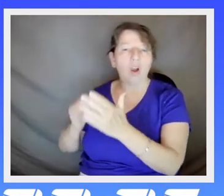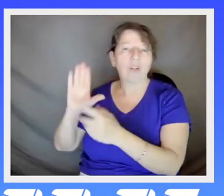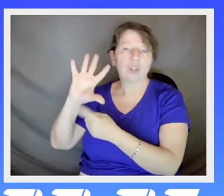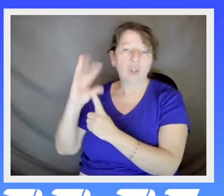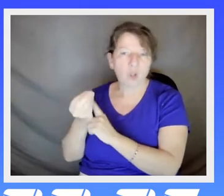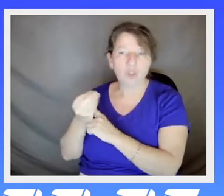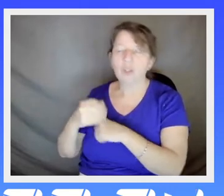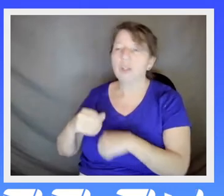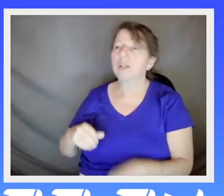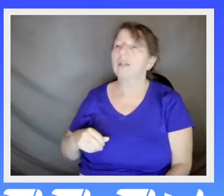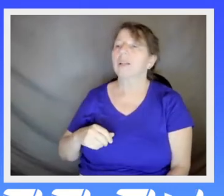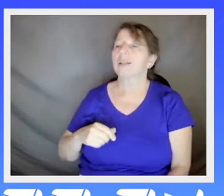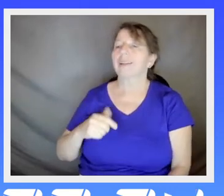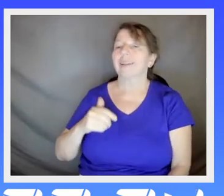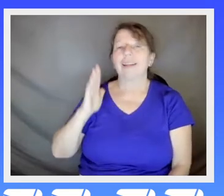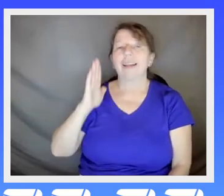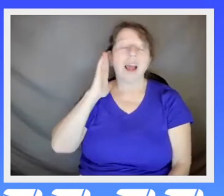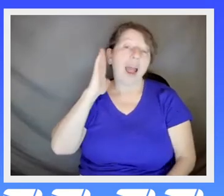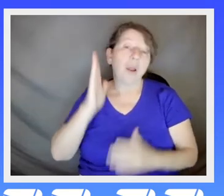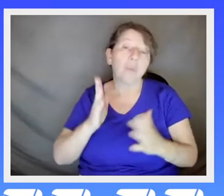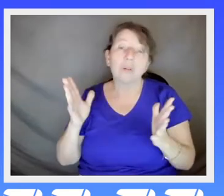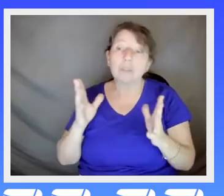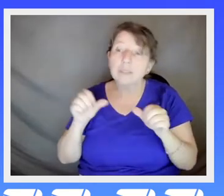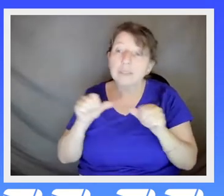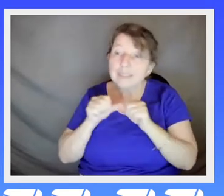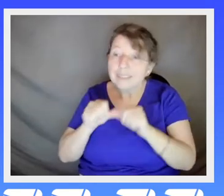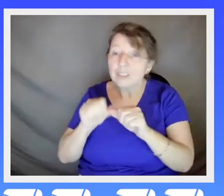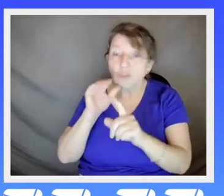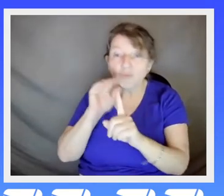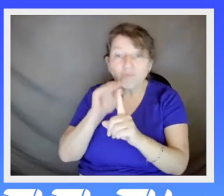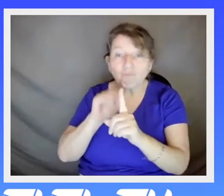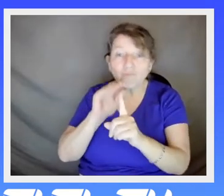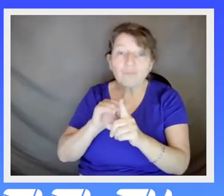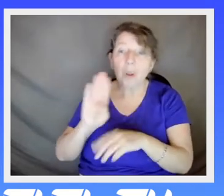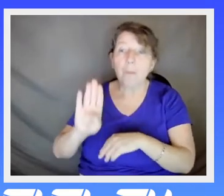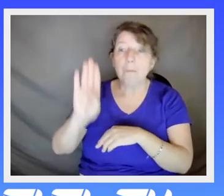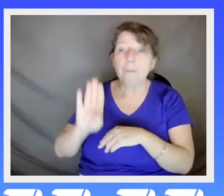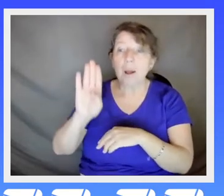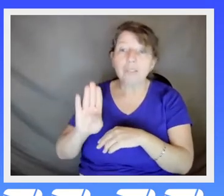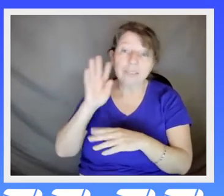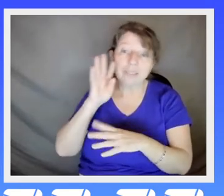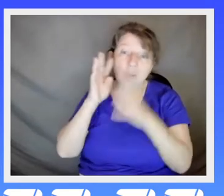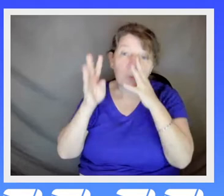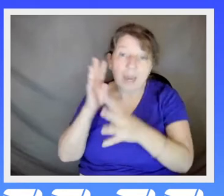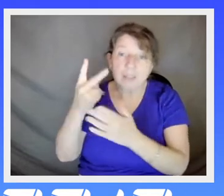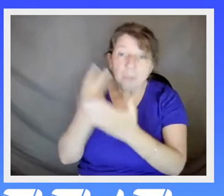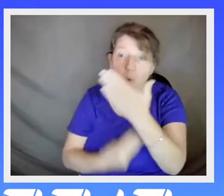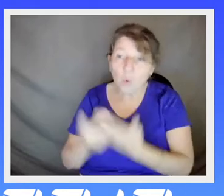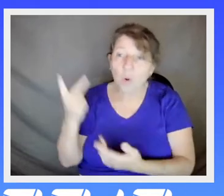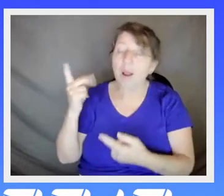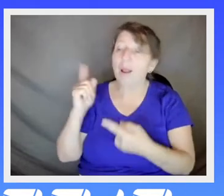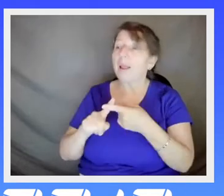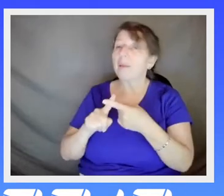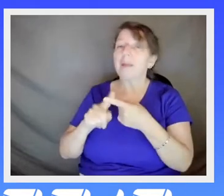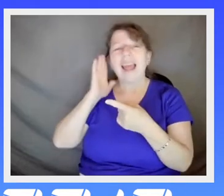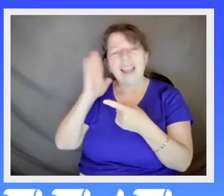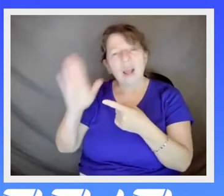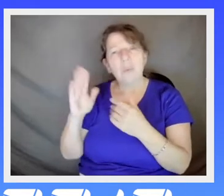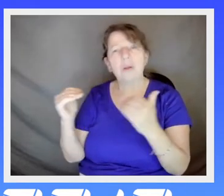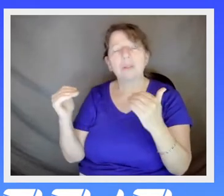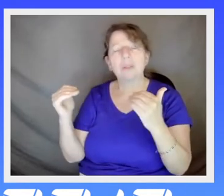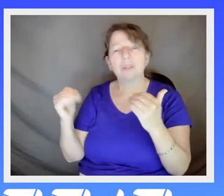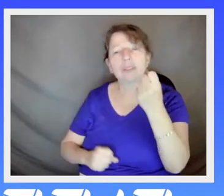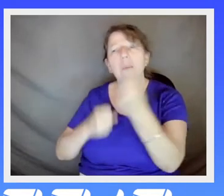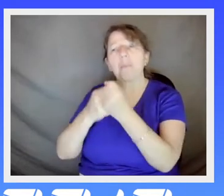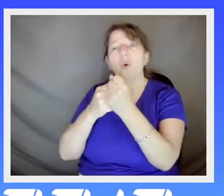the ambitious Boston Creates plan and invest in all of the programming that's listed in that, and then support cultural equity by making sure